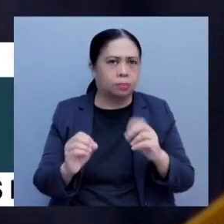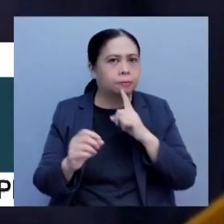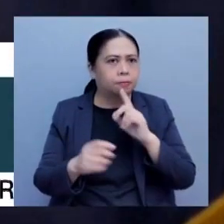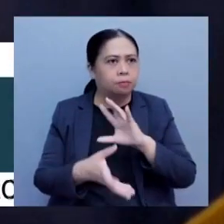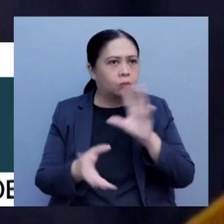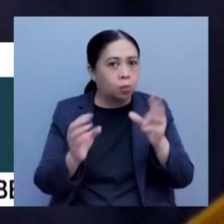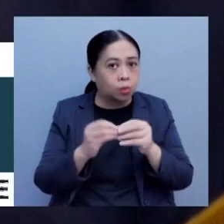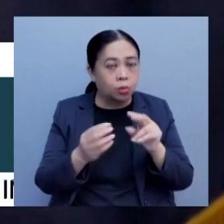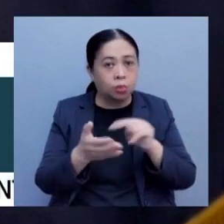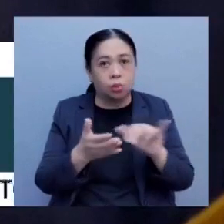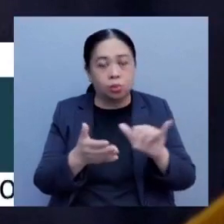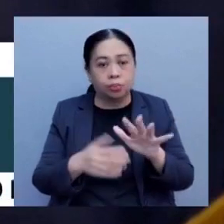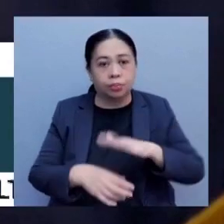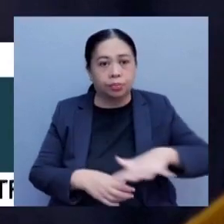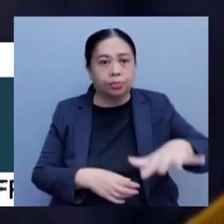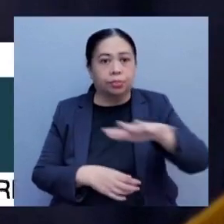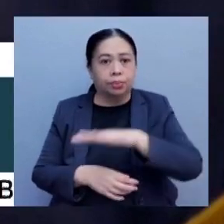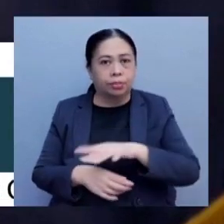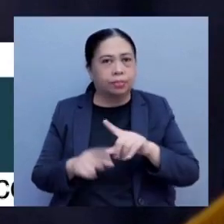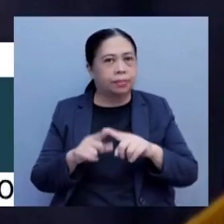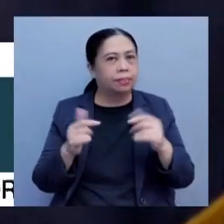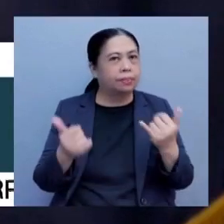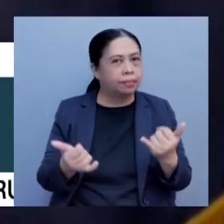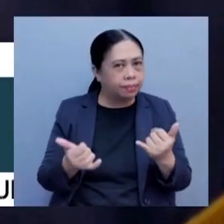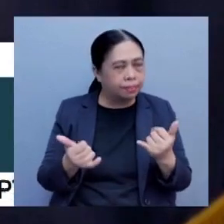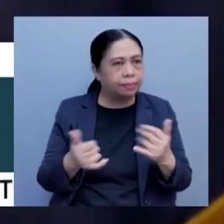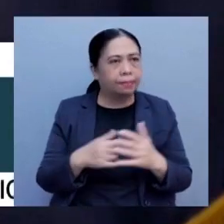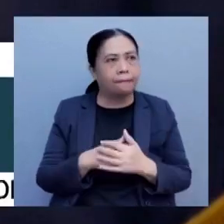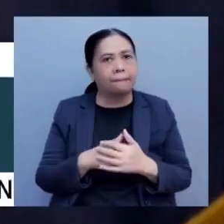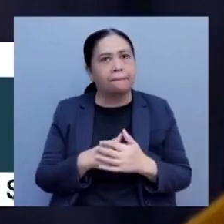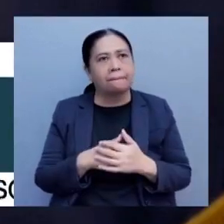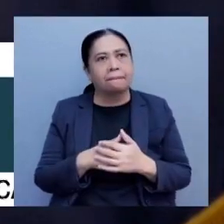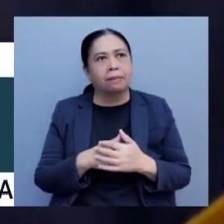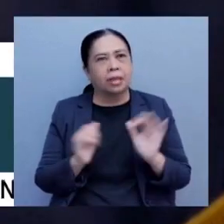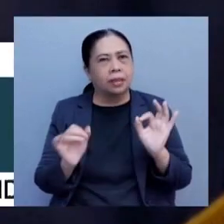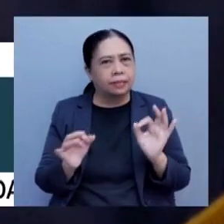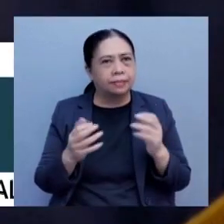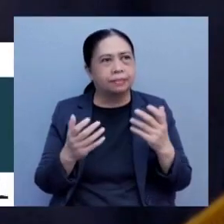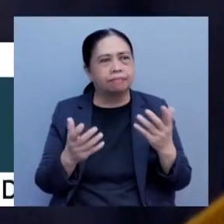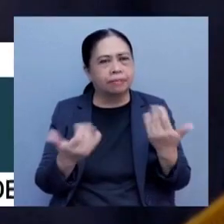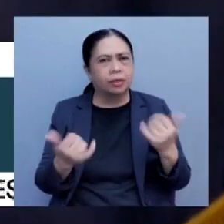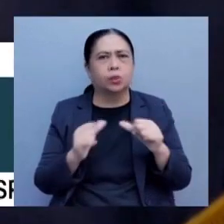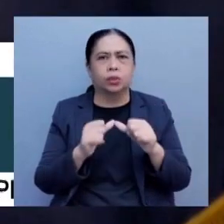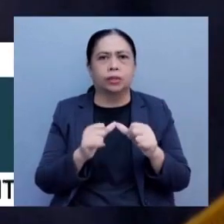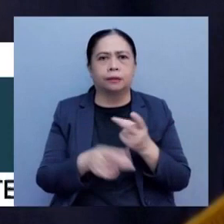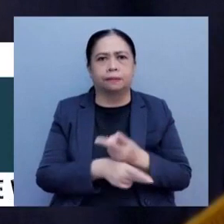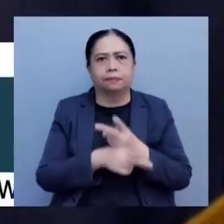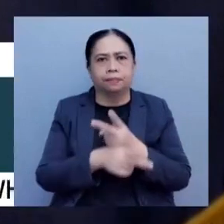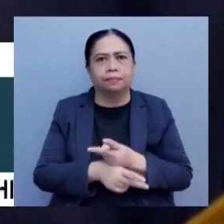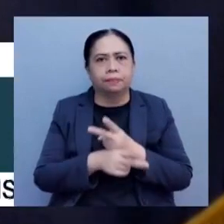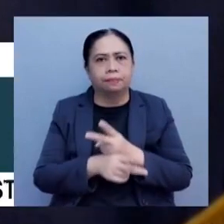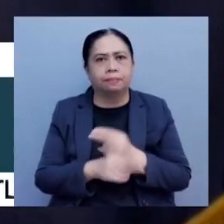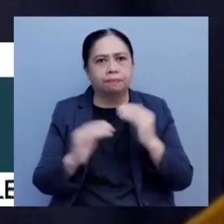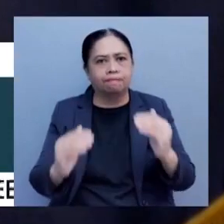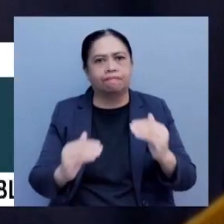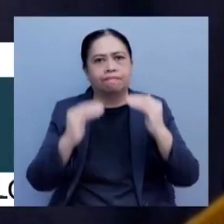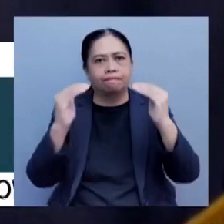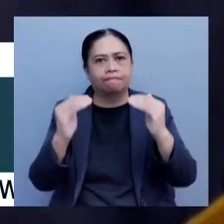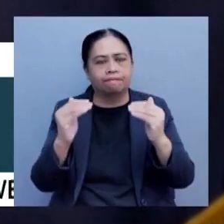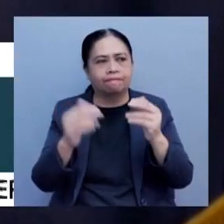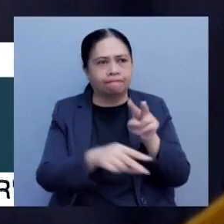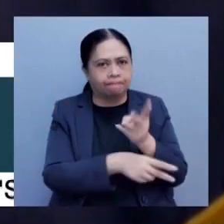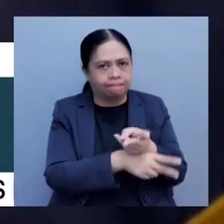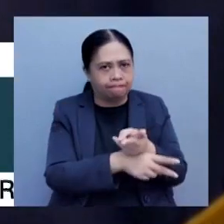York. But in a moment fraught like this, we will continue to exercise elevated vigilance